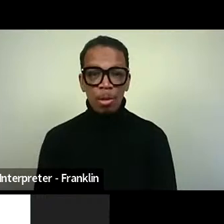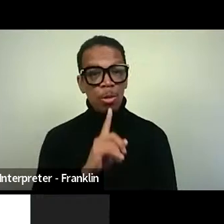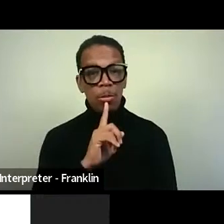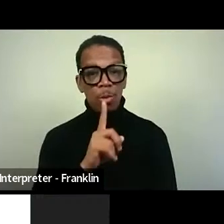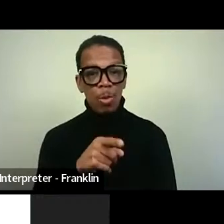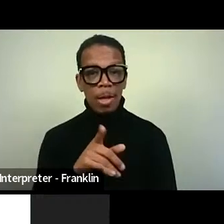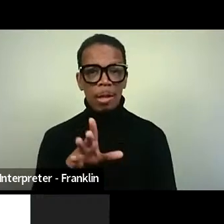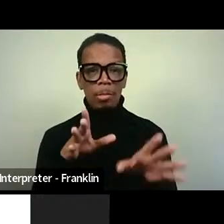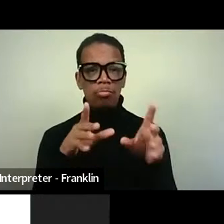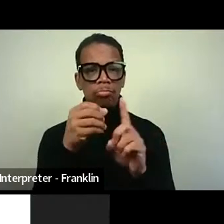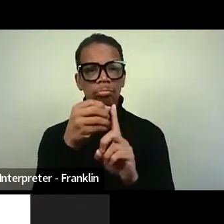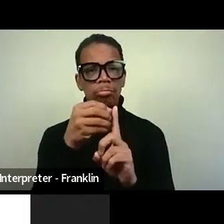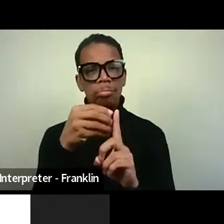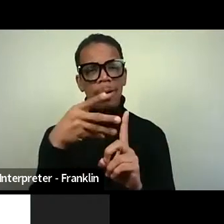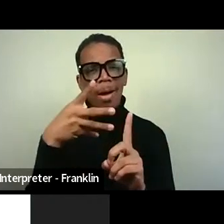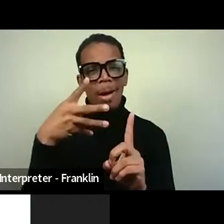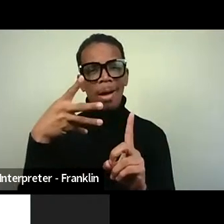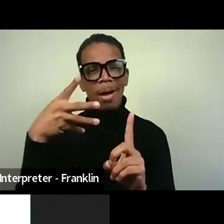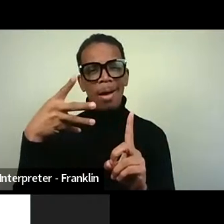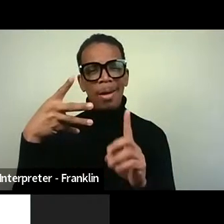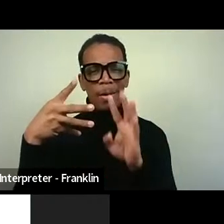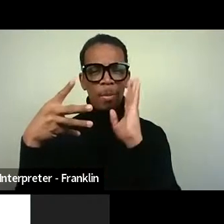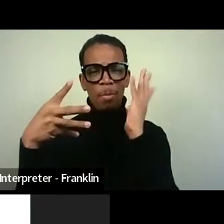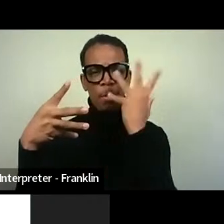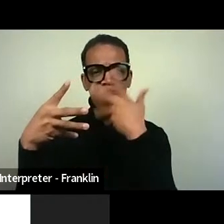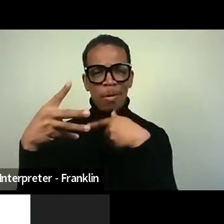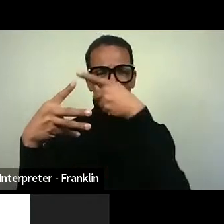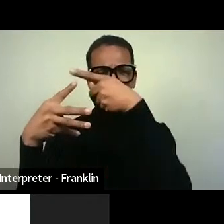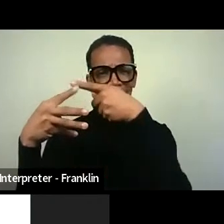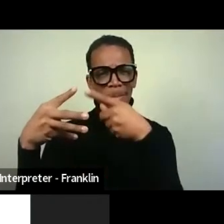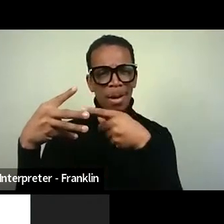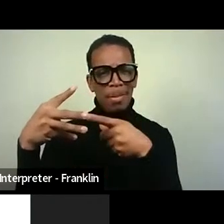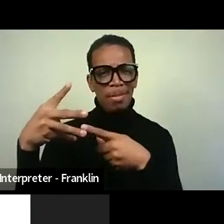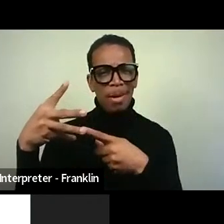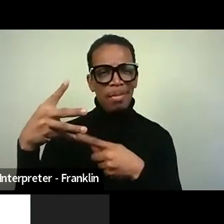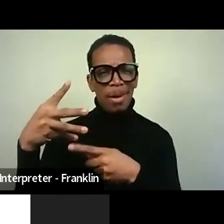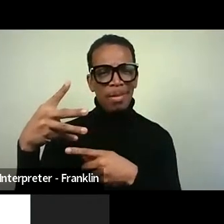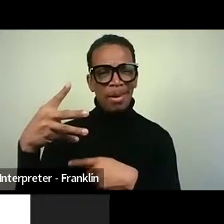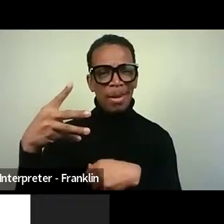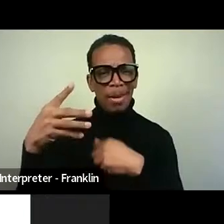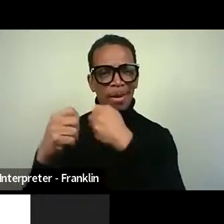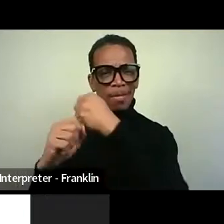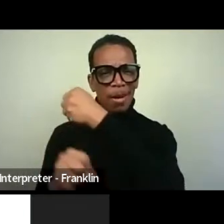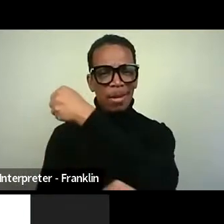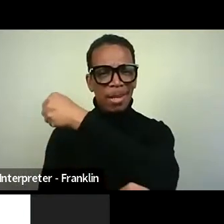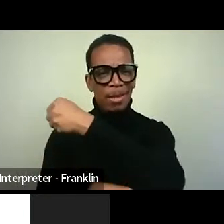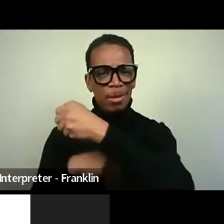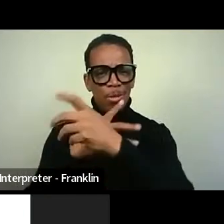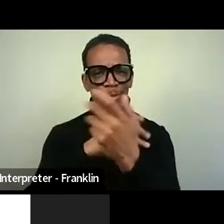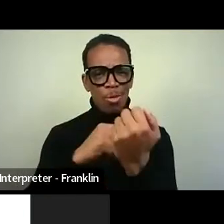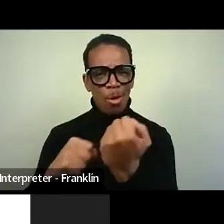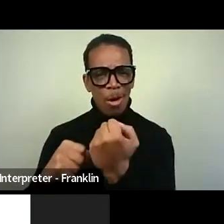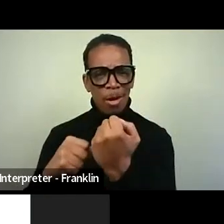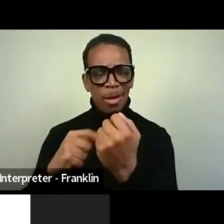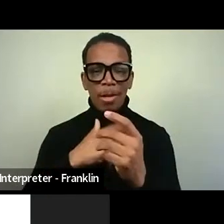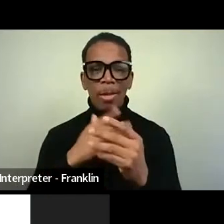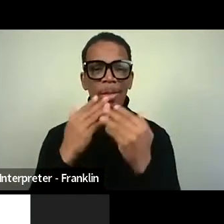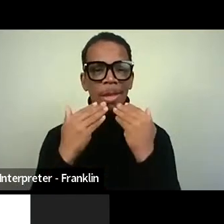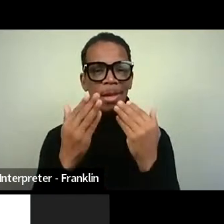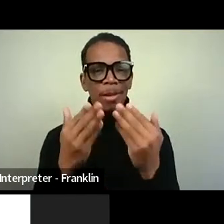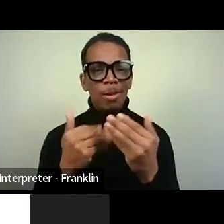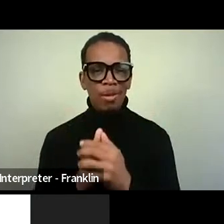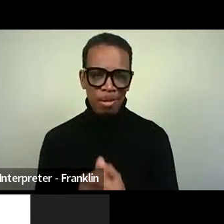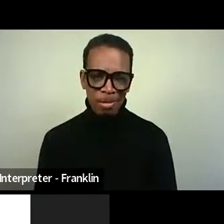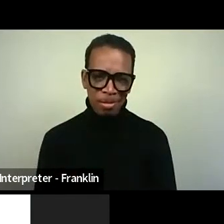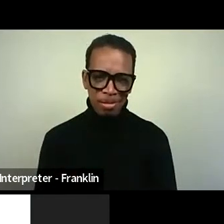laid a beautiful blueprint and a beautiful foundation. And so I really want to say thank you